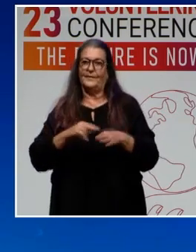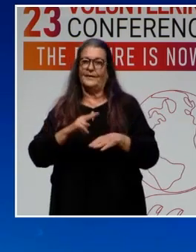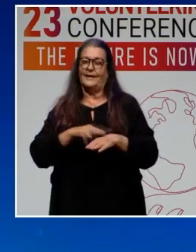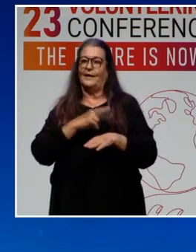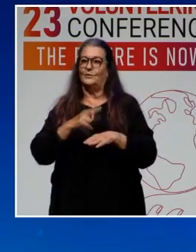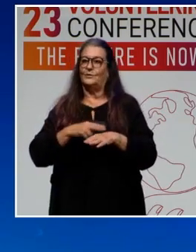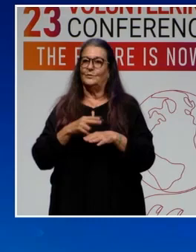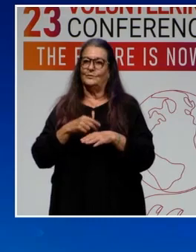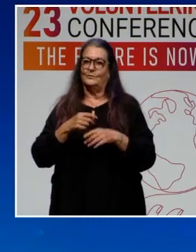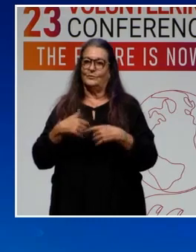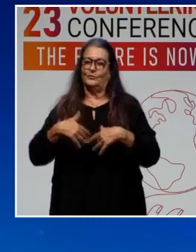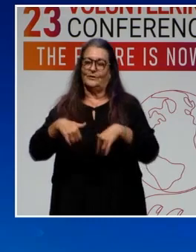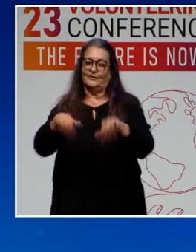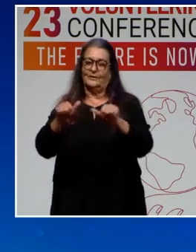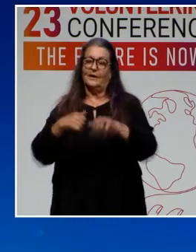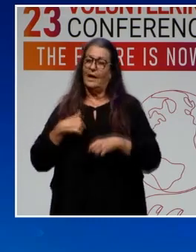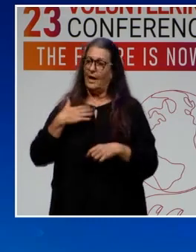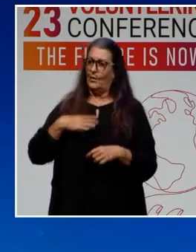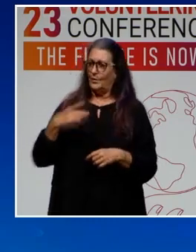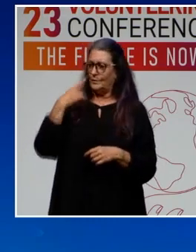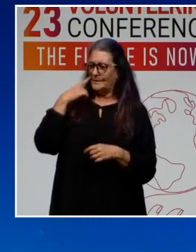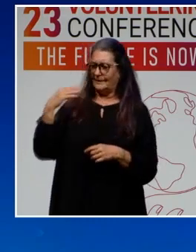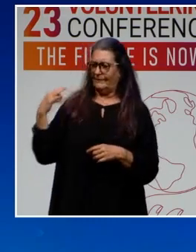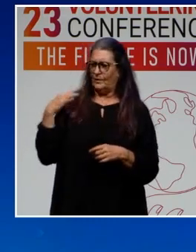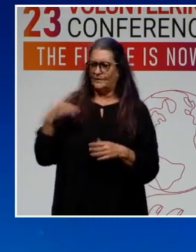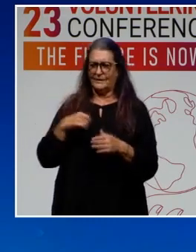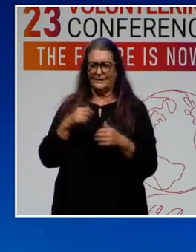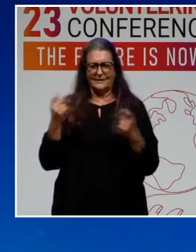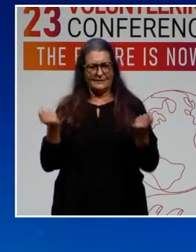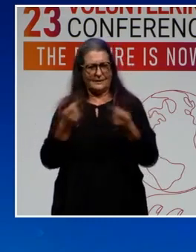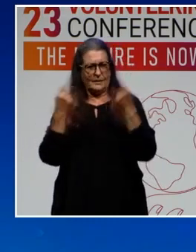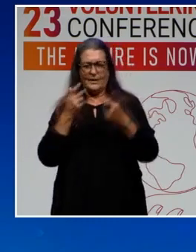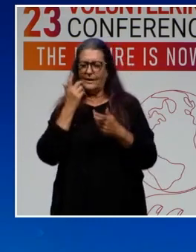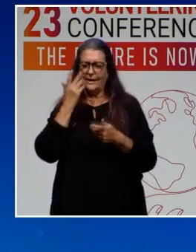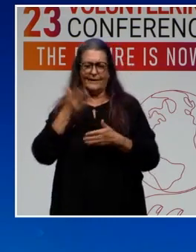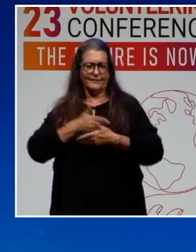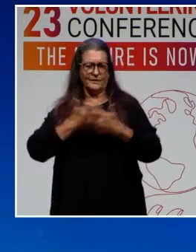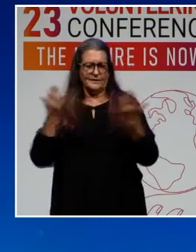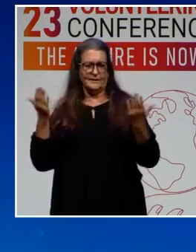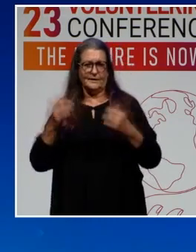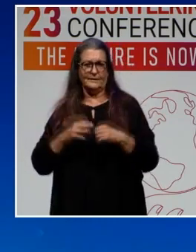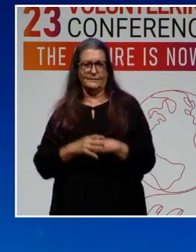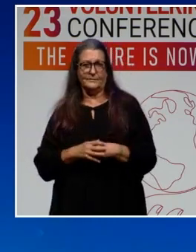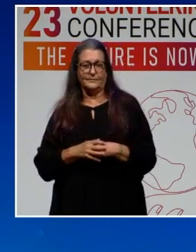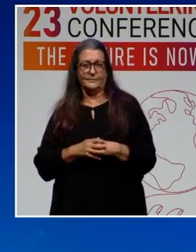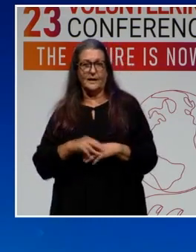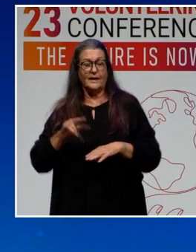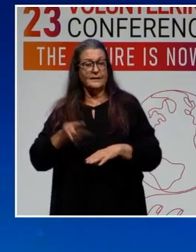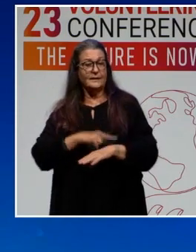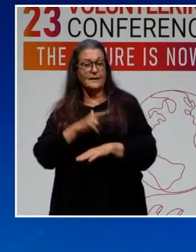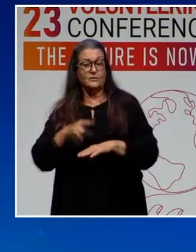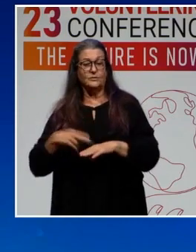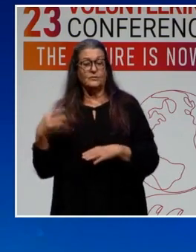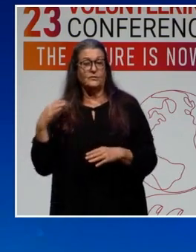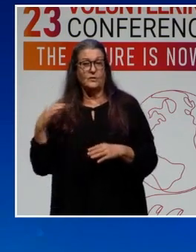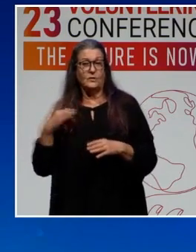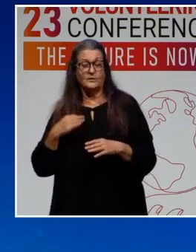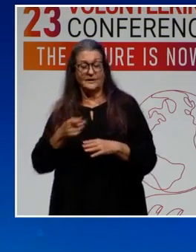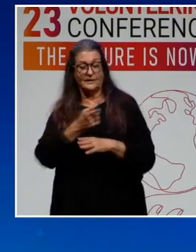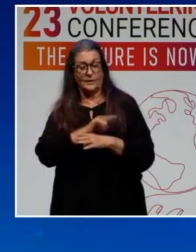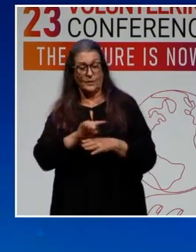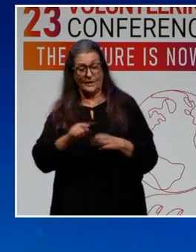of volunteers celebrated every day. But of course, National Volunteering Week is a particular moment to stop